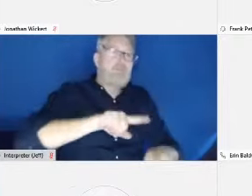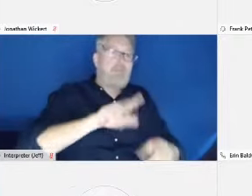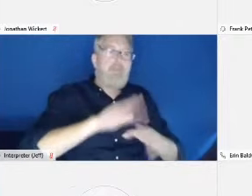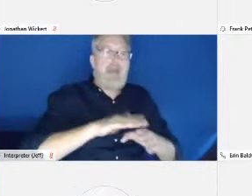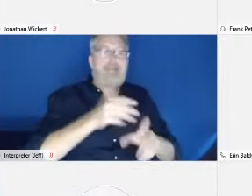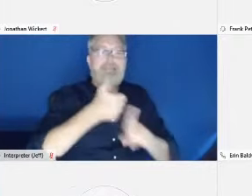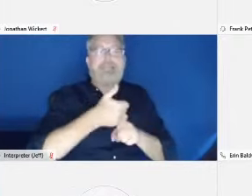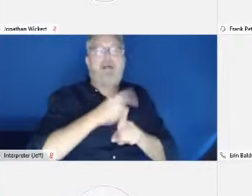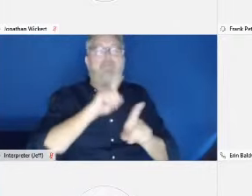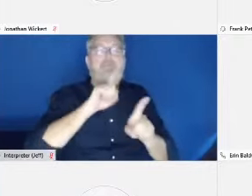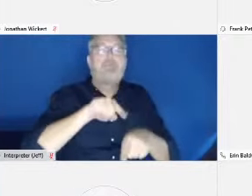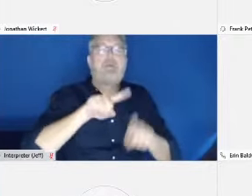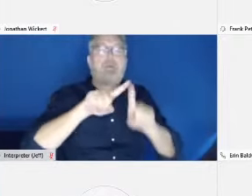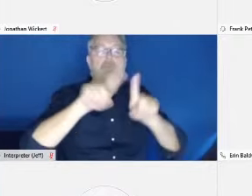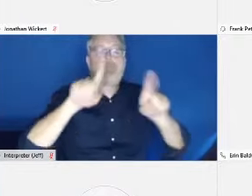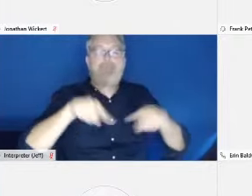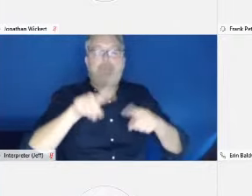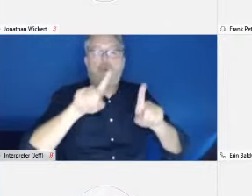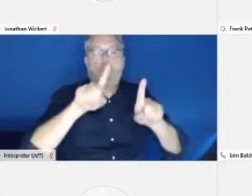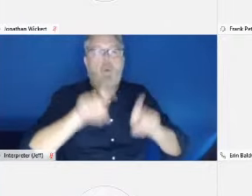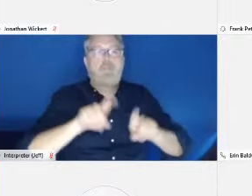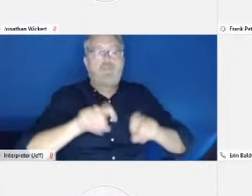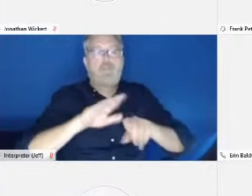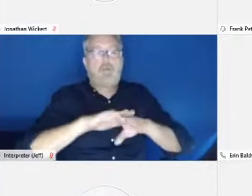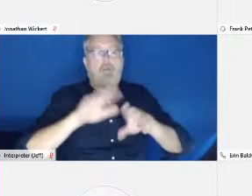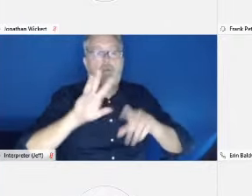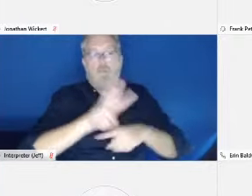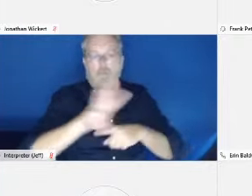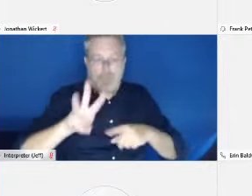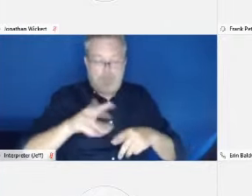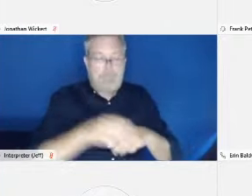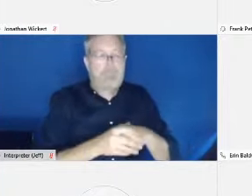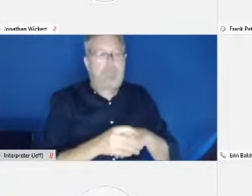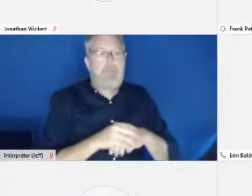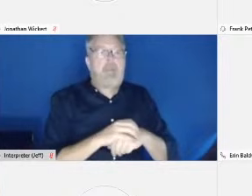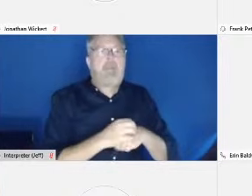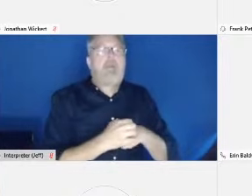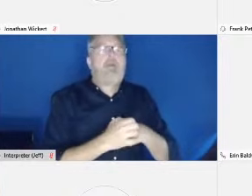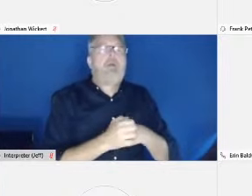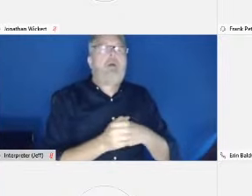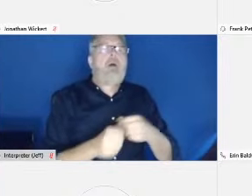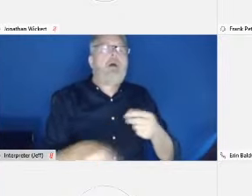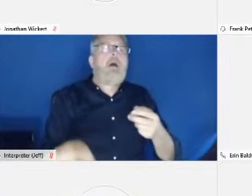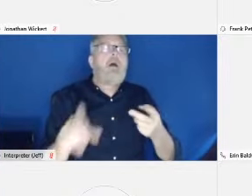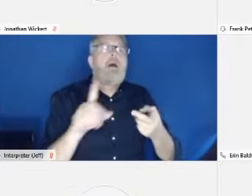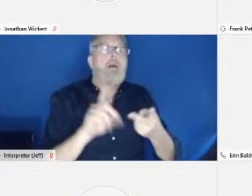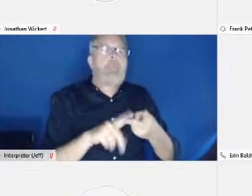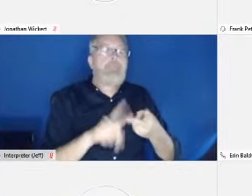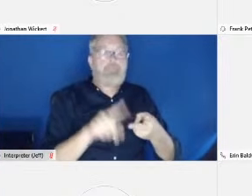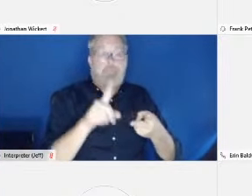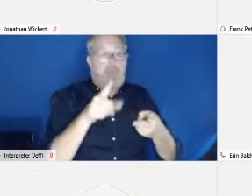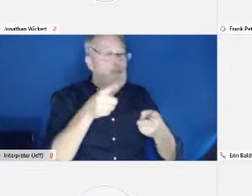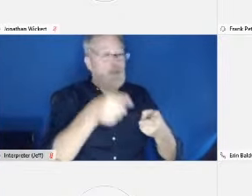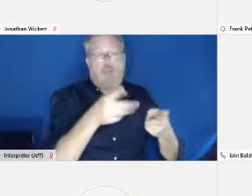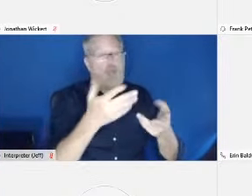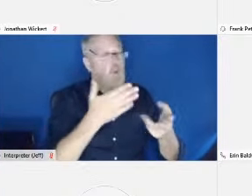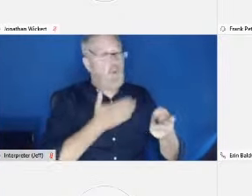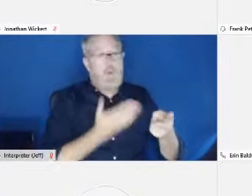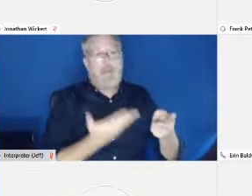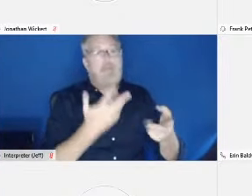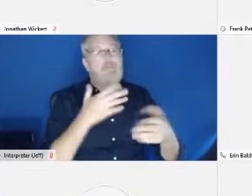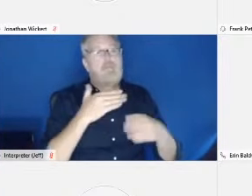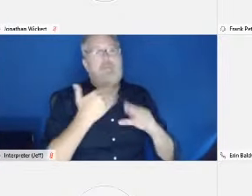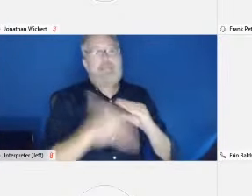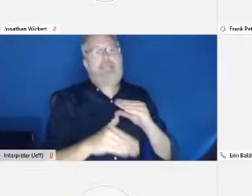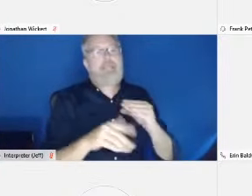through the questionnaire, the self-reporting questionnaire that I mentioned earlier. So that's the main message. You're also welcome to email the